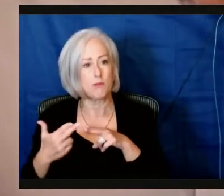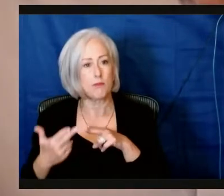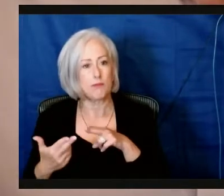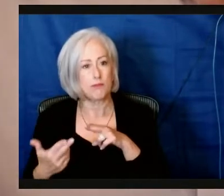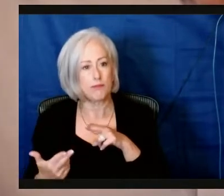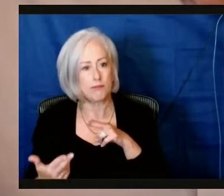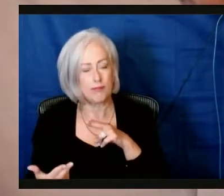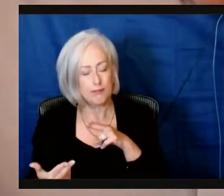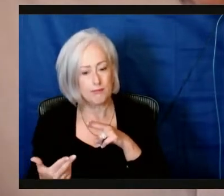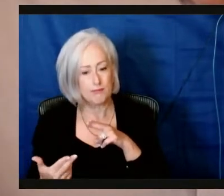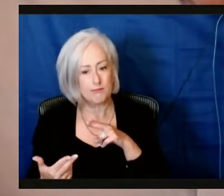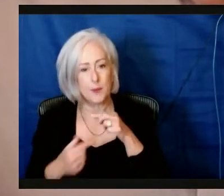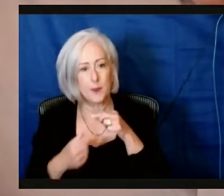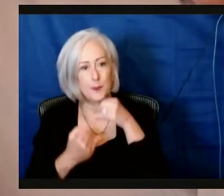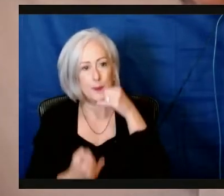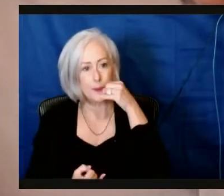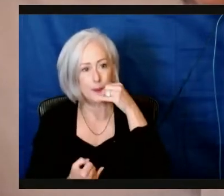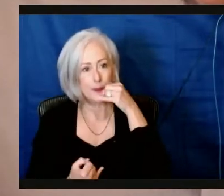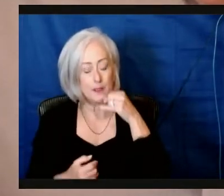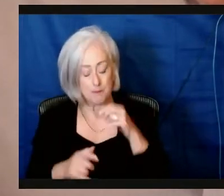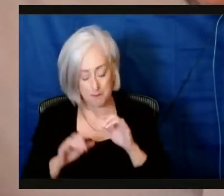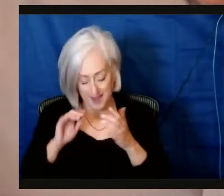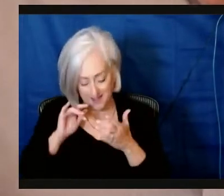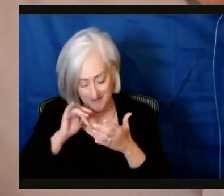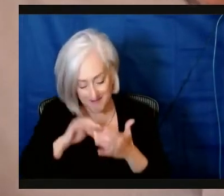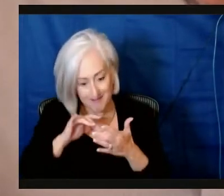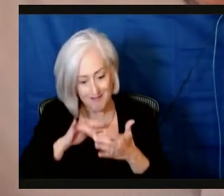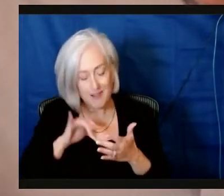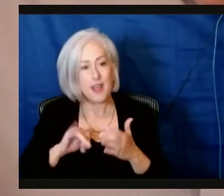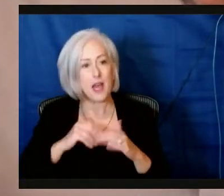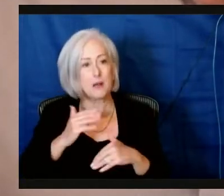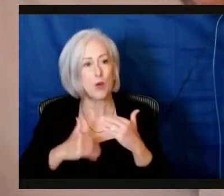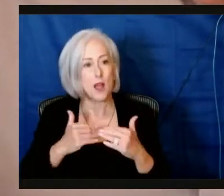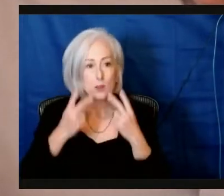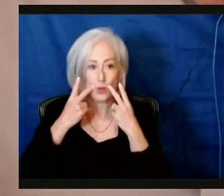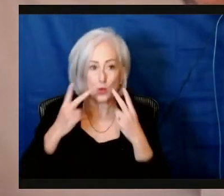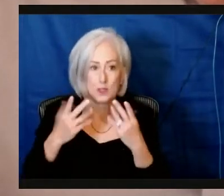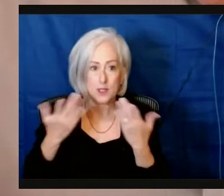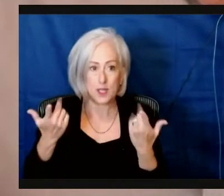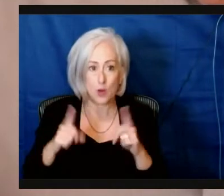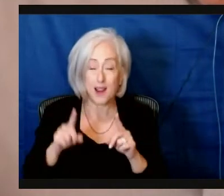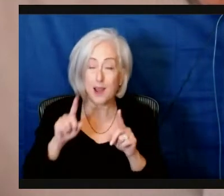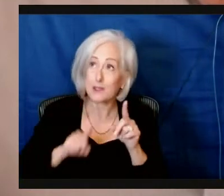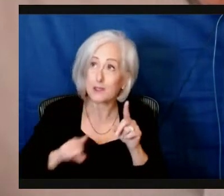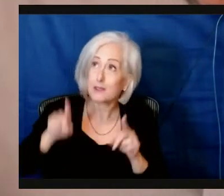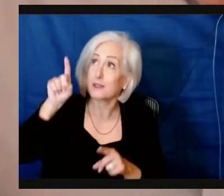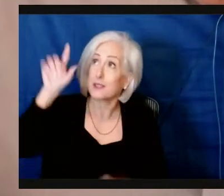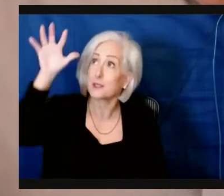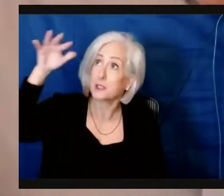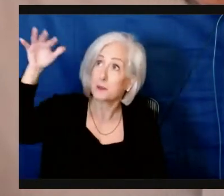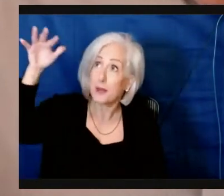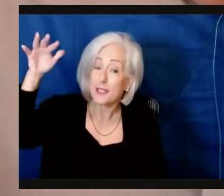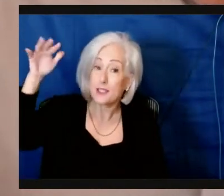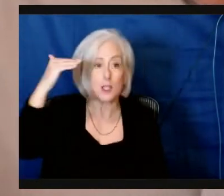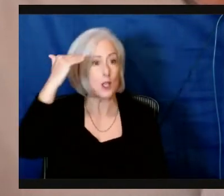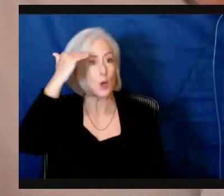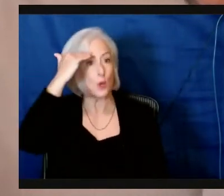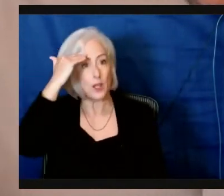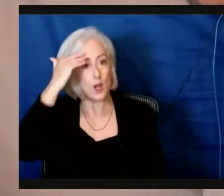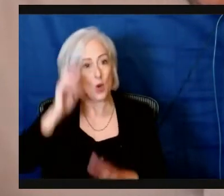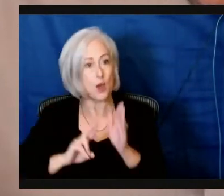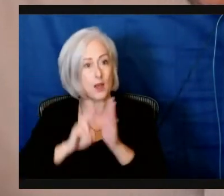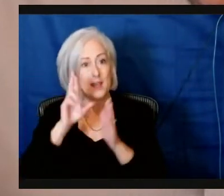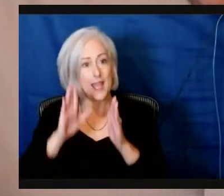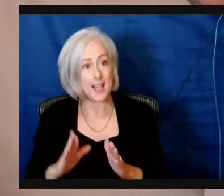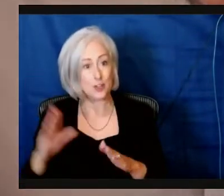being able to study these processes and how they occur in space, we do know that the astronauts can recover when they return to